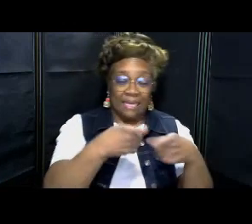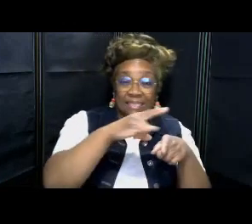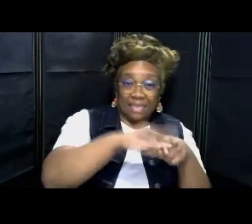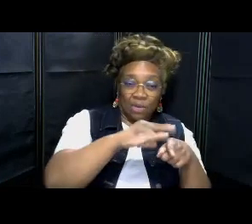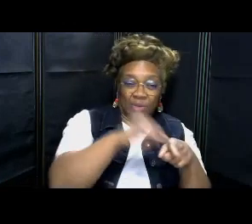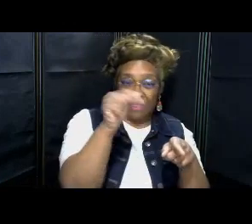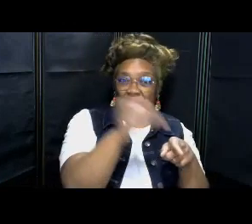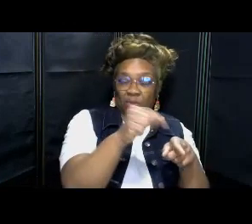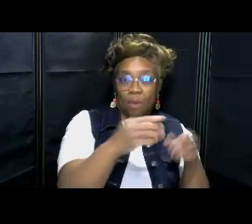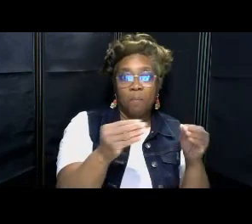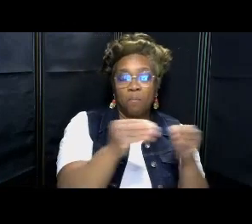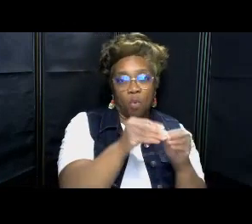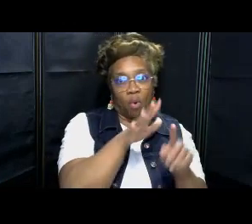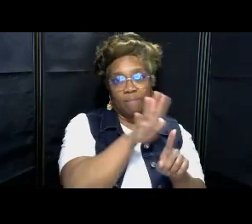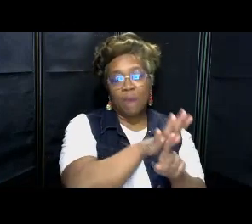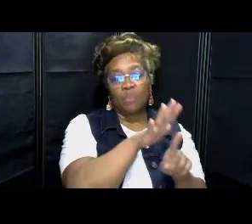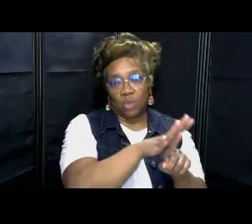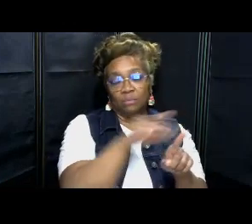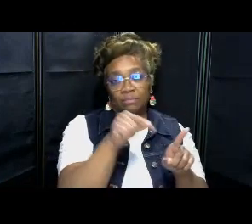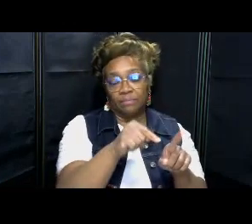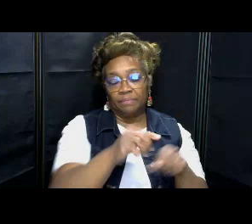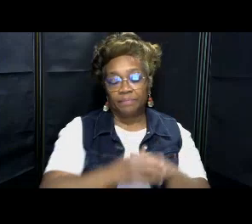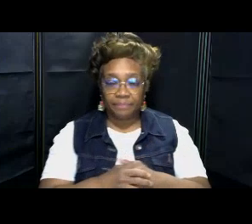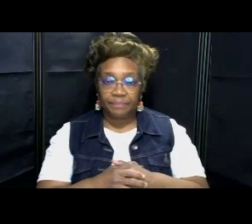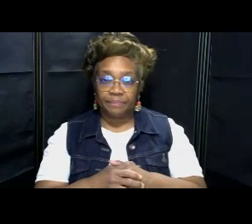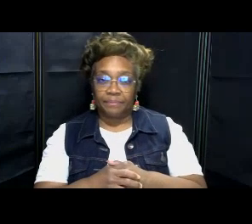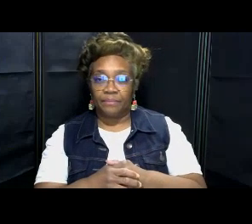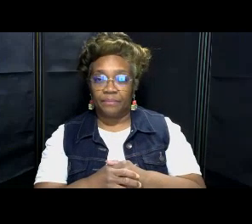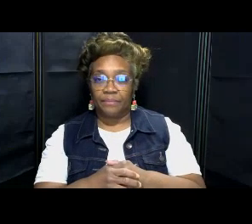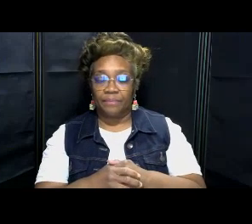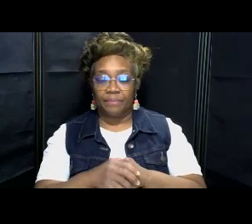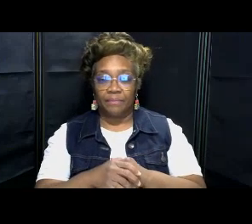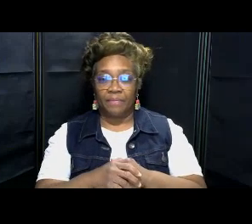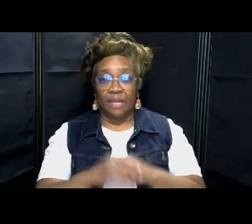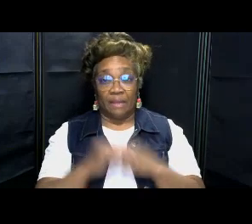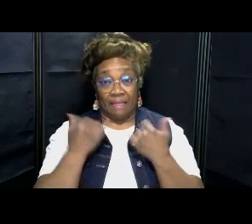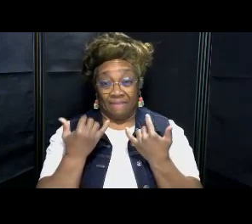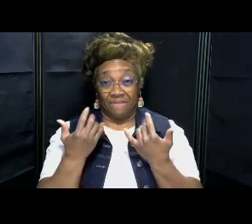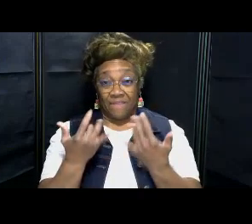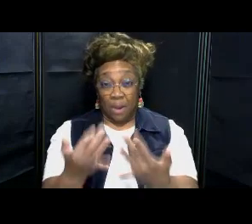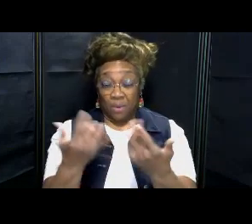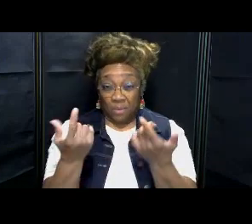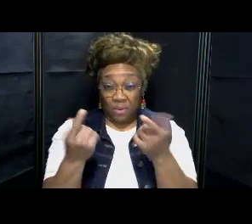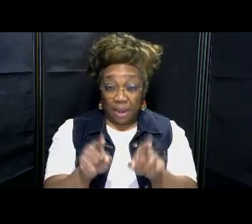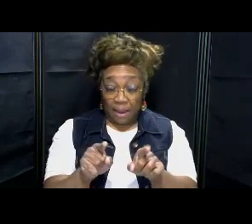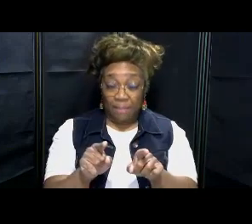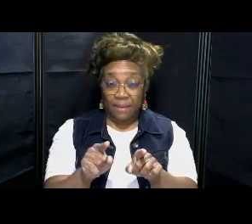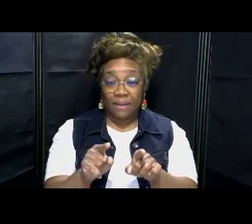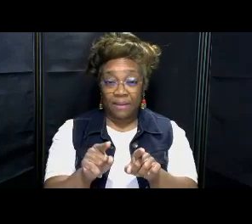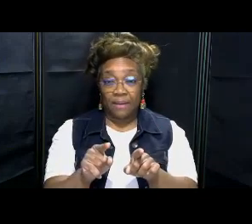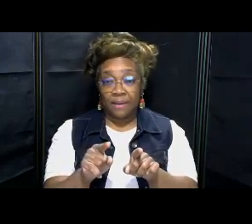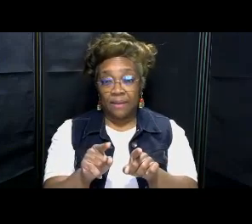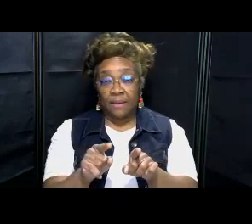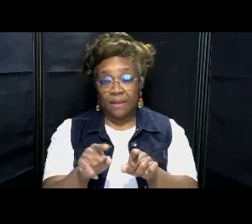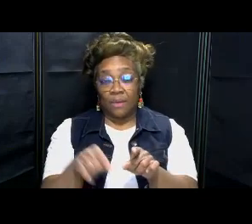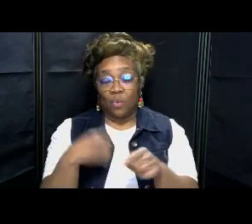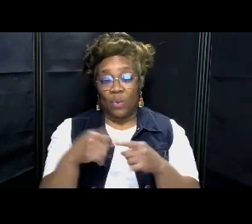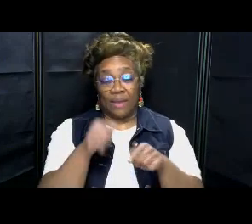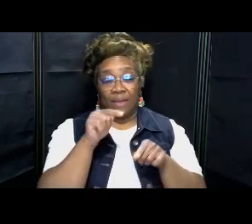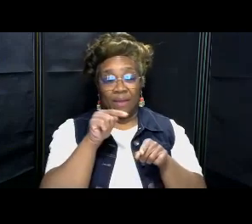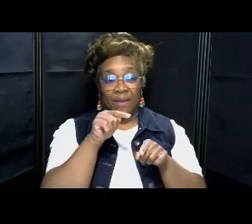of people. In any case, that fire that can occur when the e-cigarette is